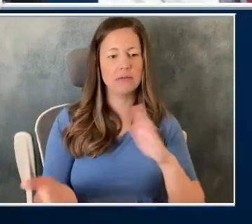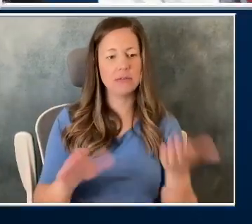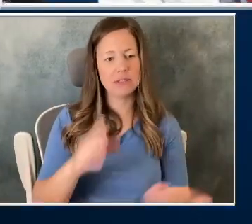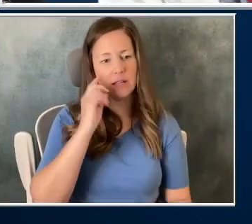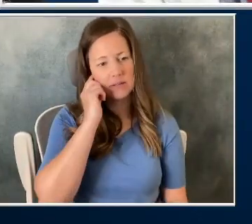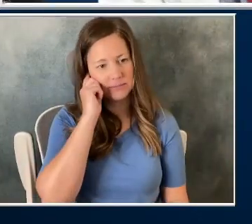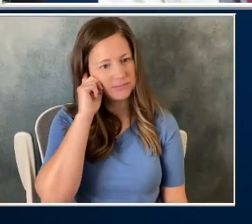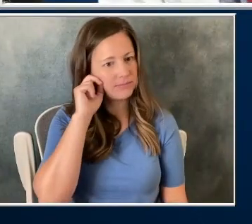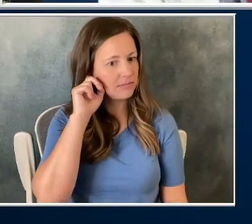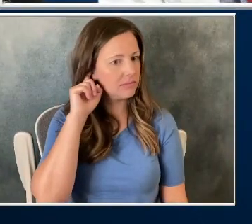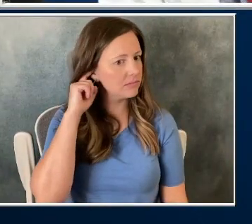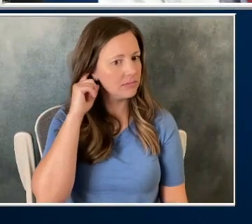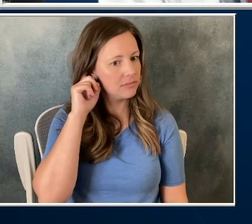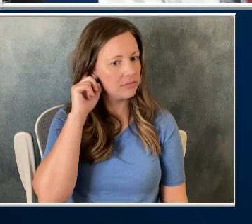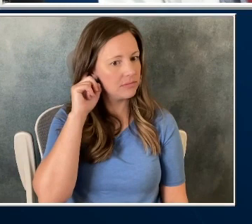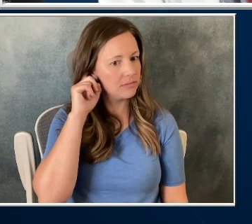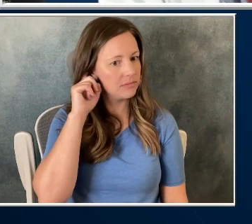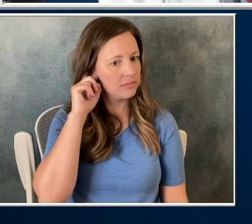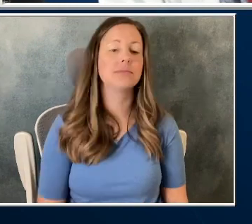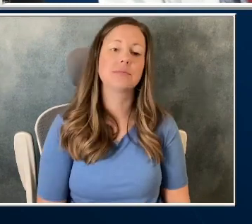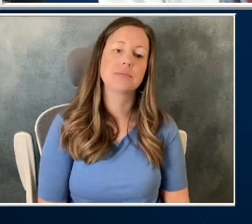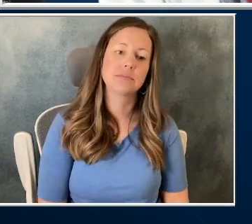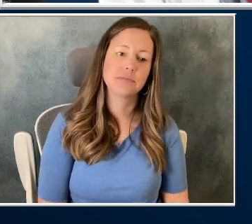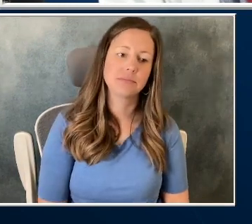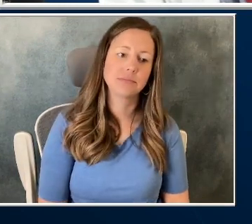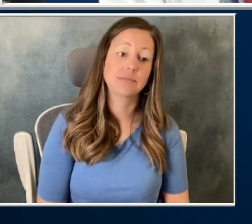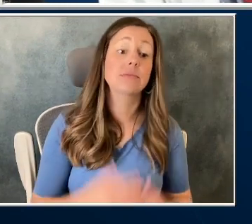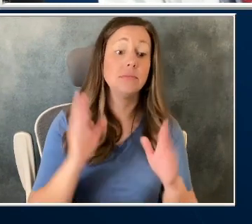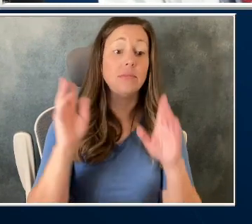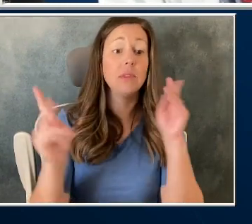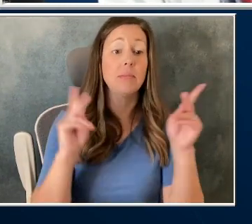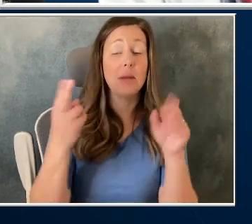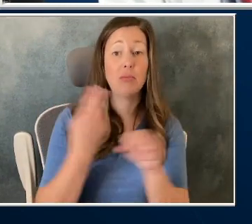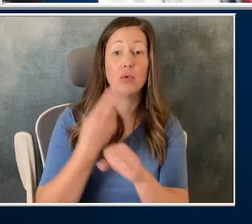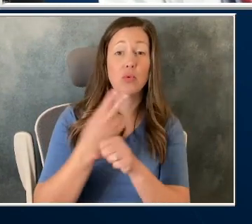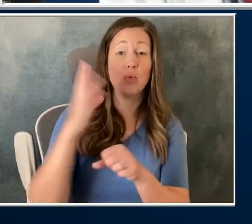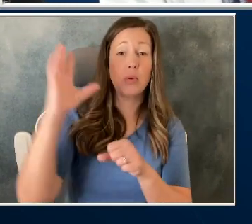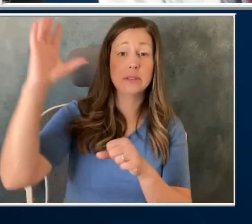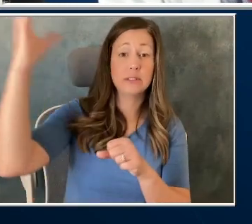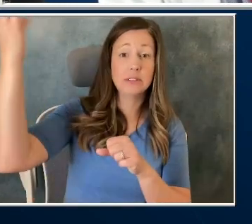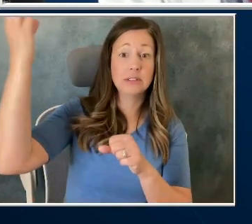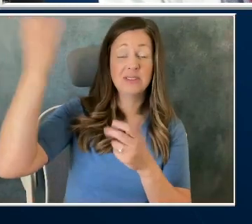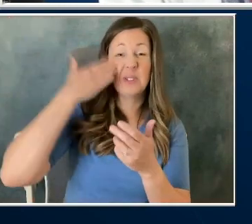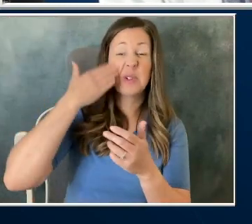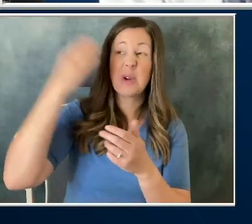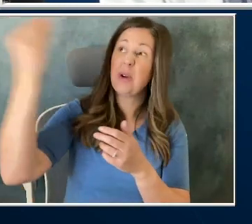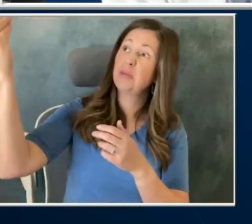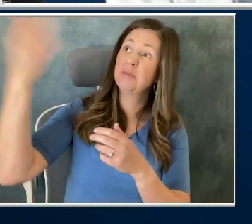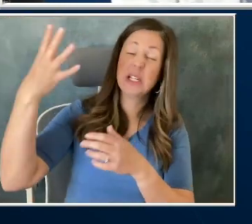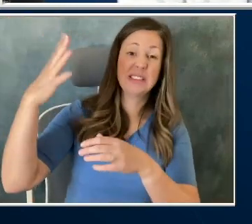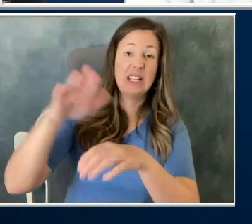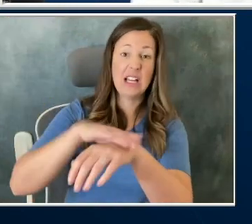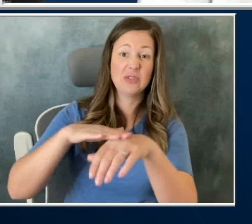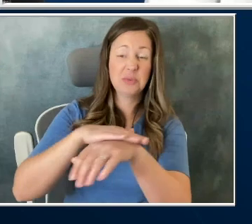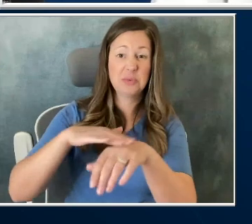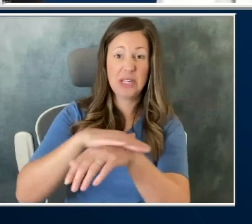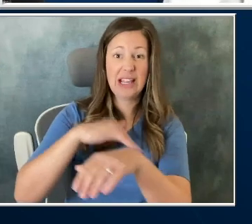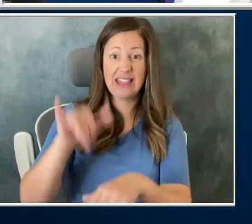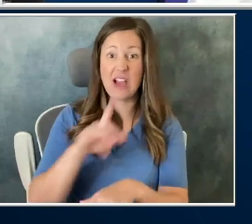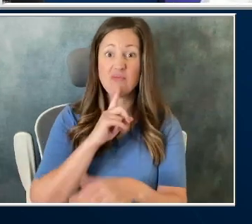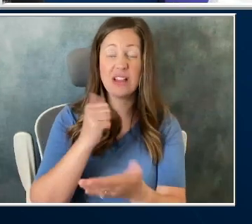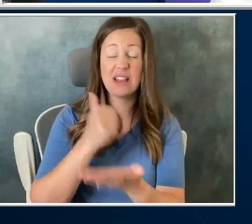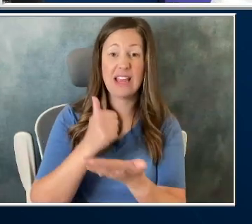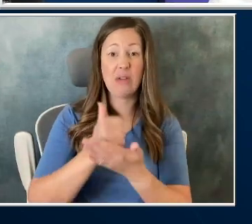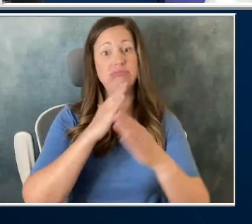I know one thing that'll help is people put on sunscreen so they don't get skin cancer, die from skin cancer. Yeah. Just a shout out for Dr. Cardona and Tamara right